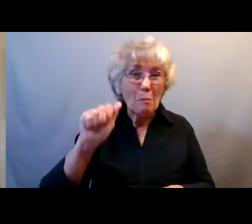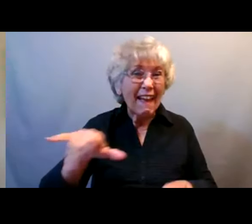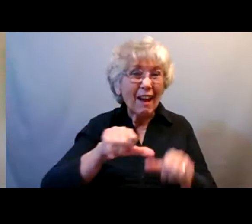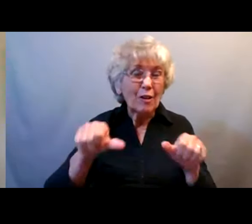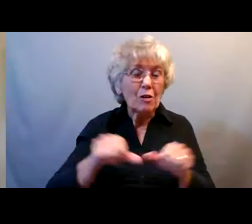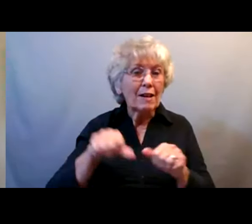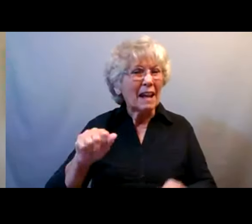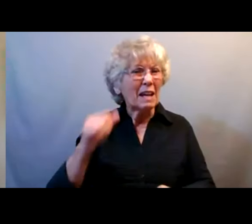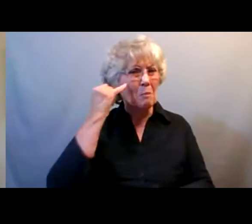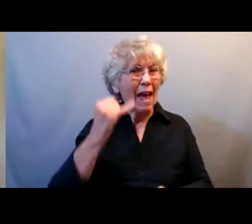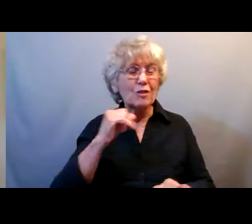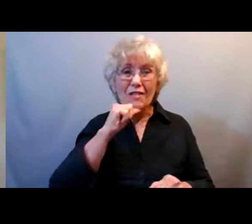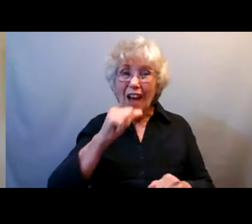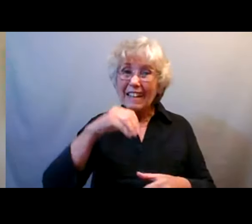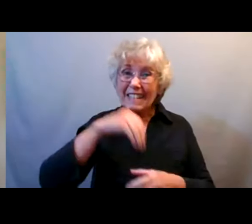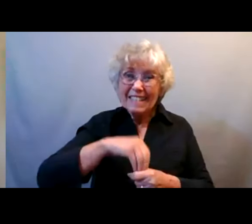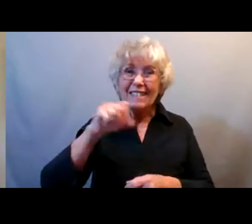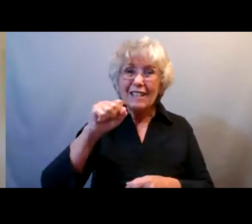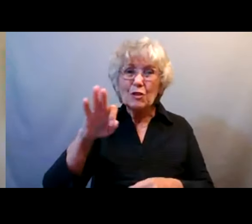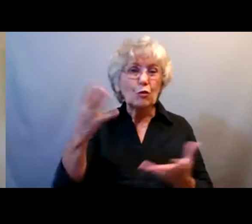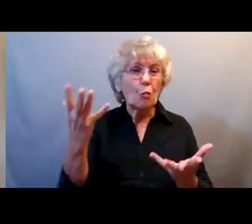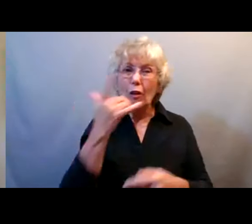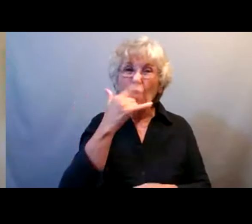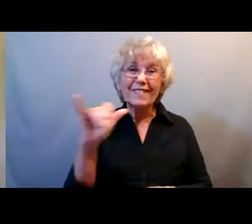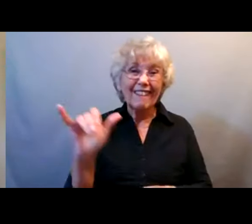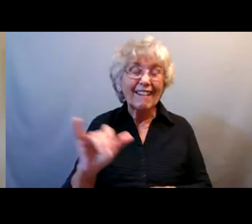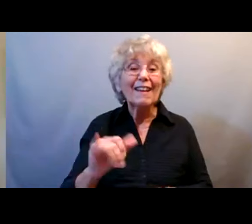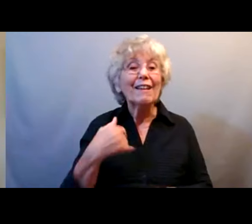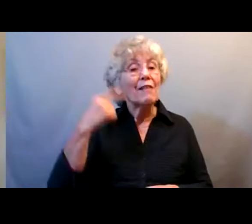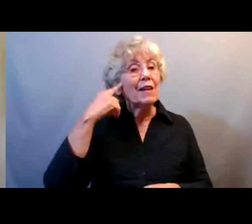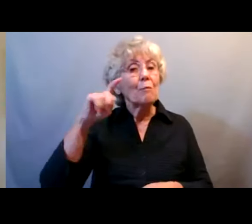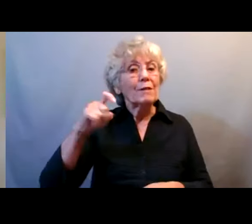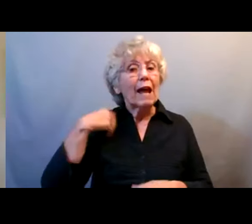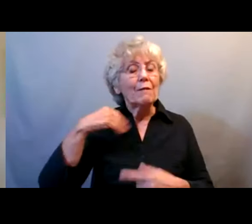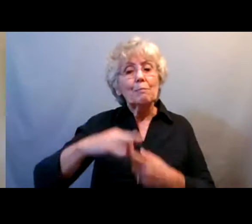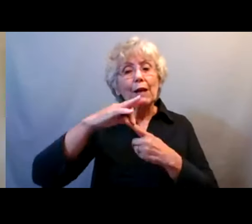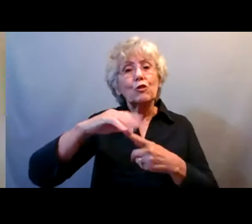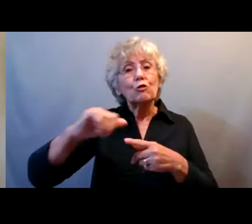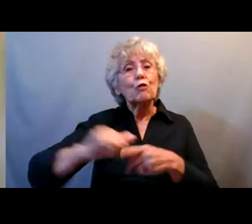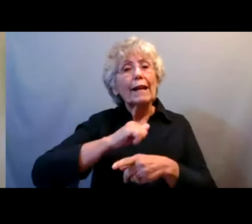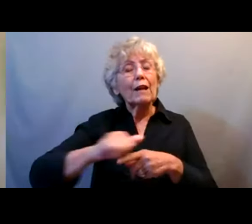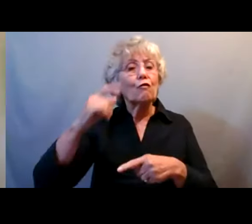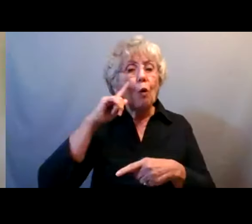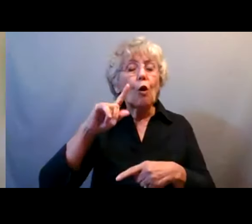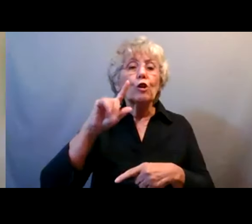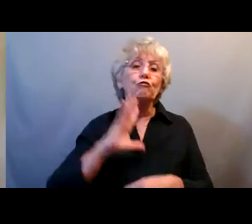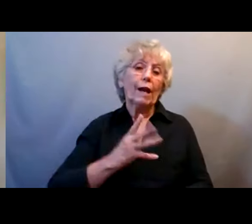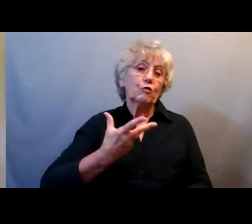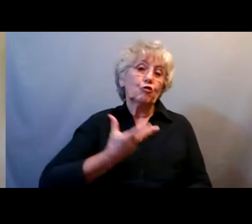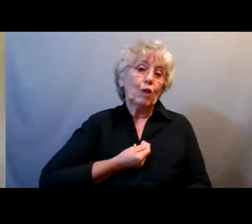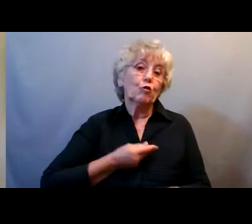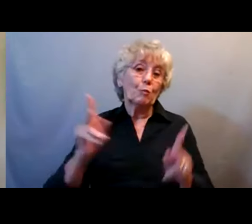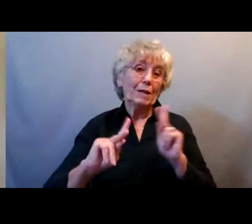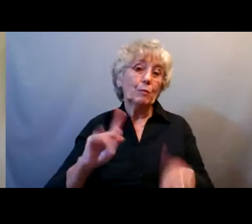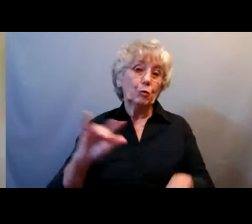outside. And also, I think special training needs to be done for transgender folks,